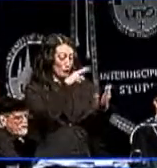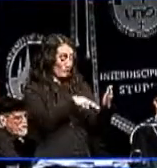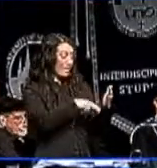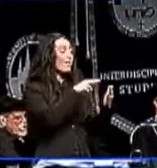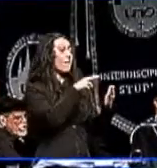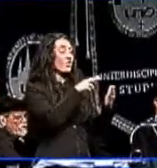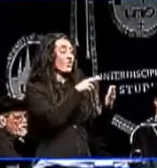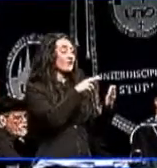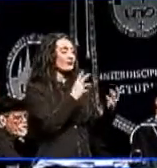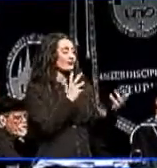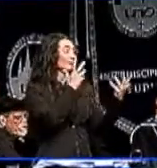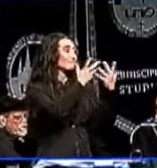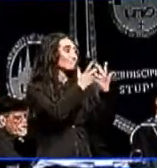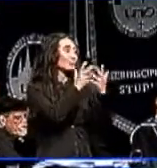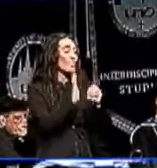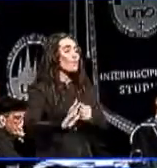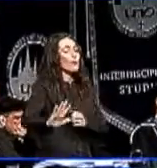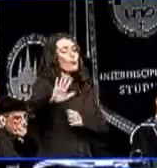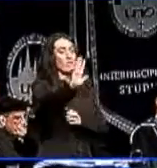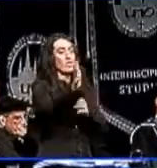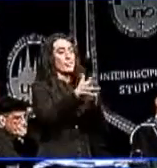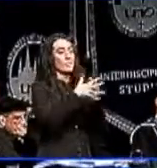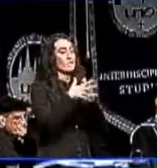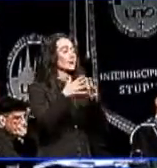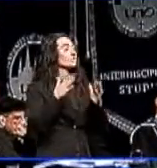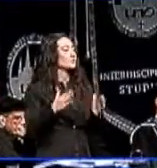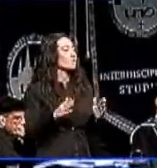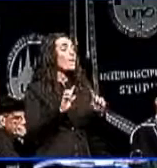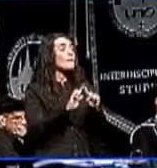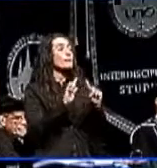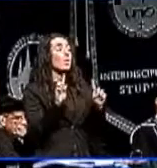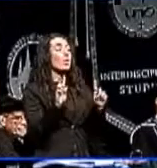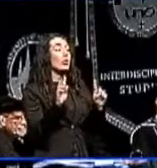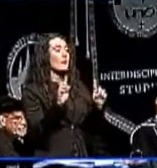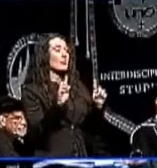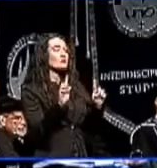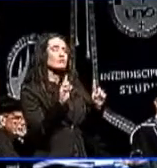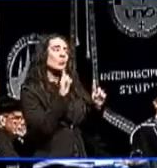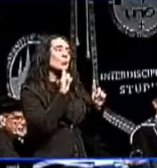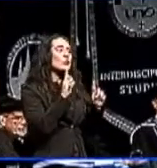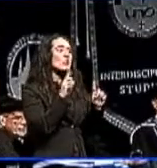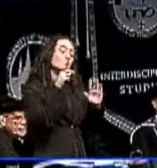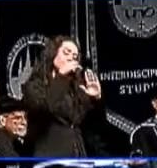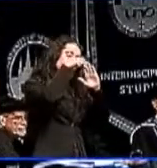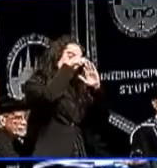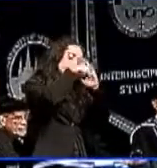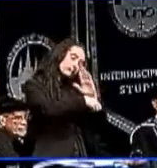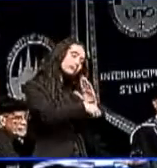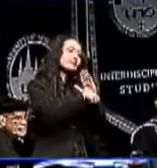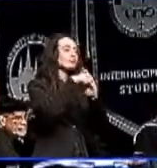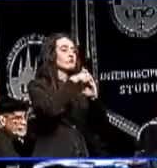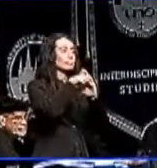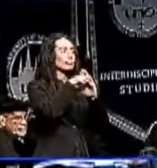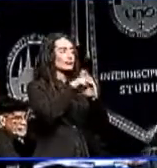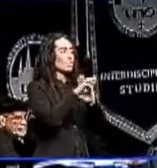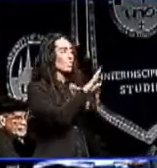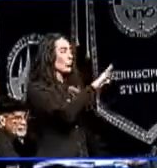to all Americans, but they are exacerbated with regards to one's